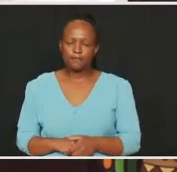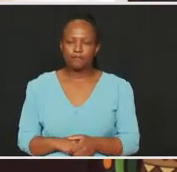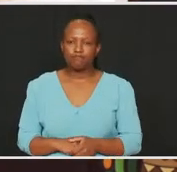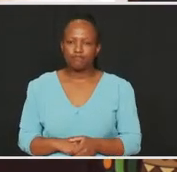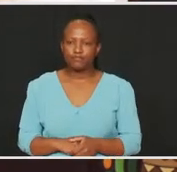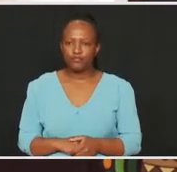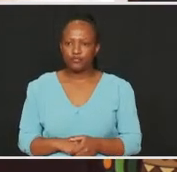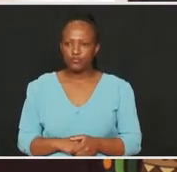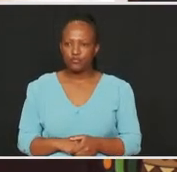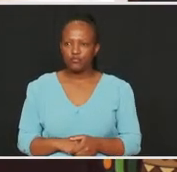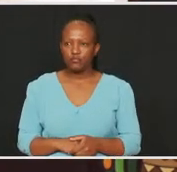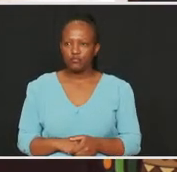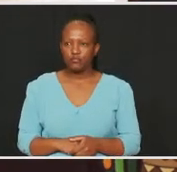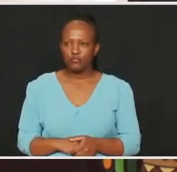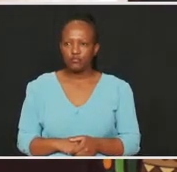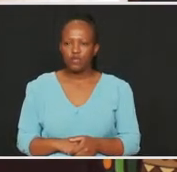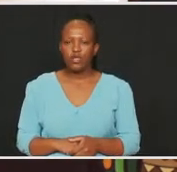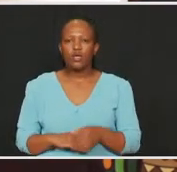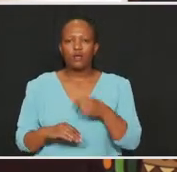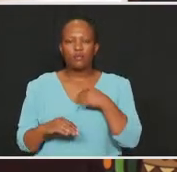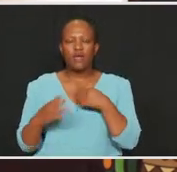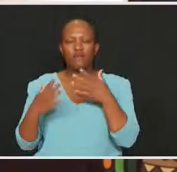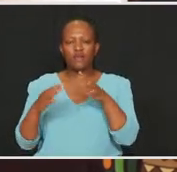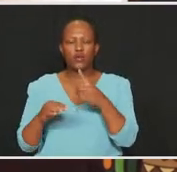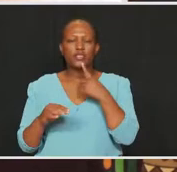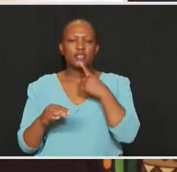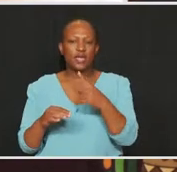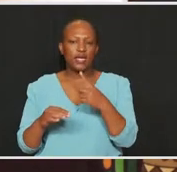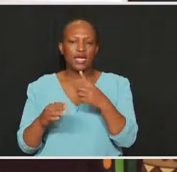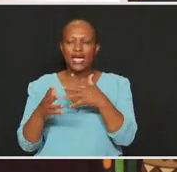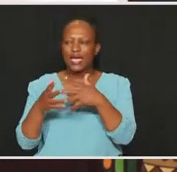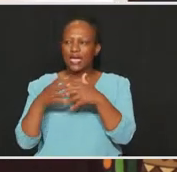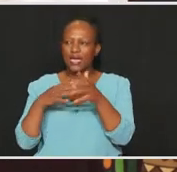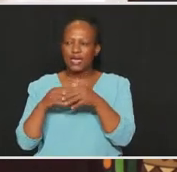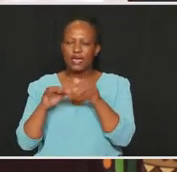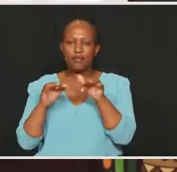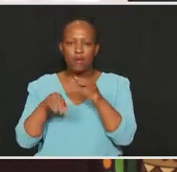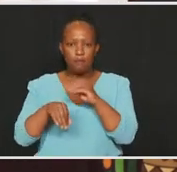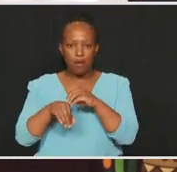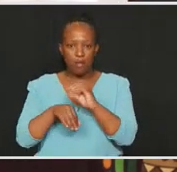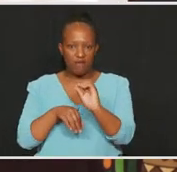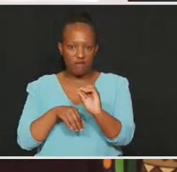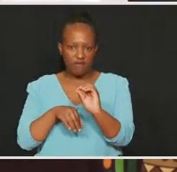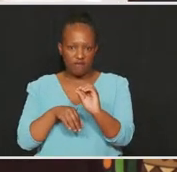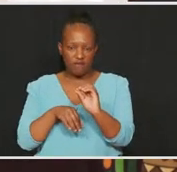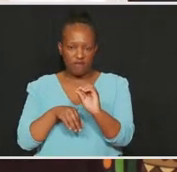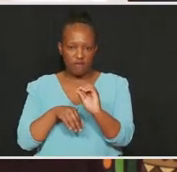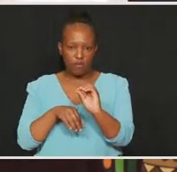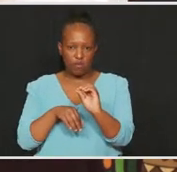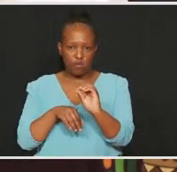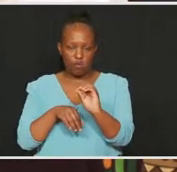so I said to I said to you is there anybody who has a problem